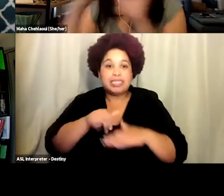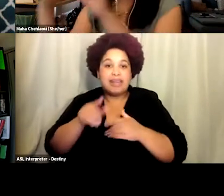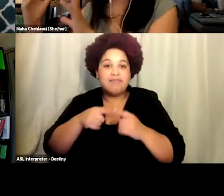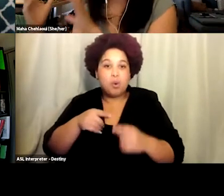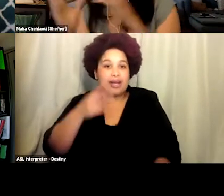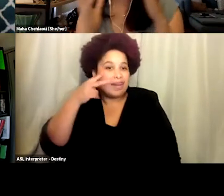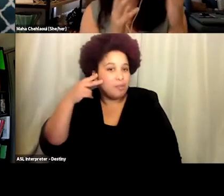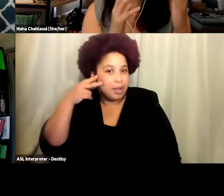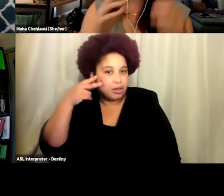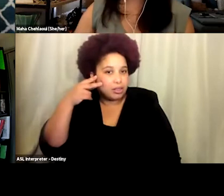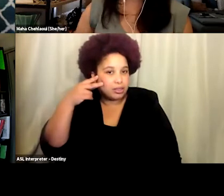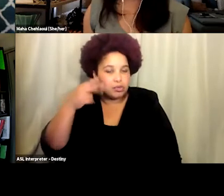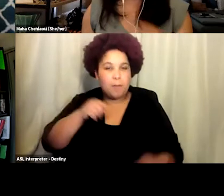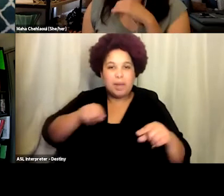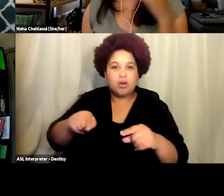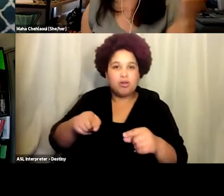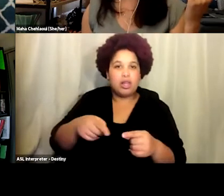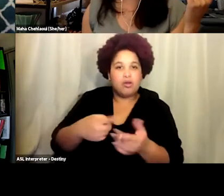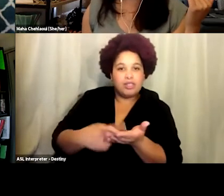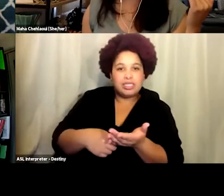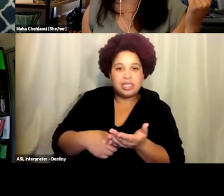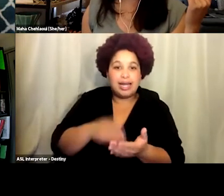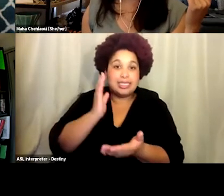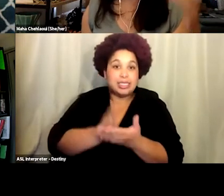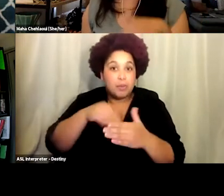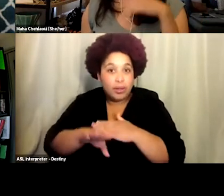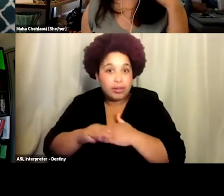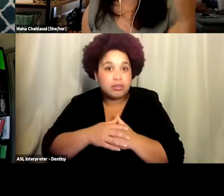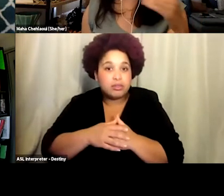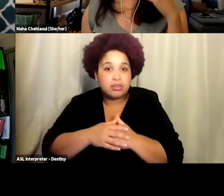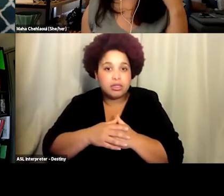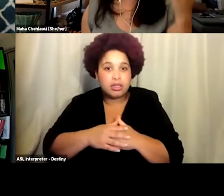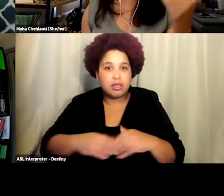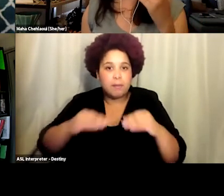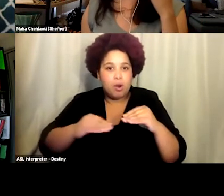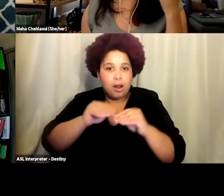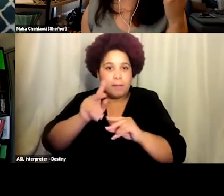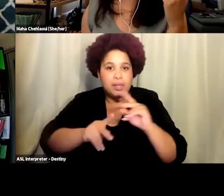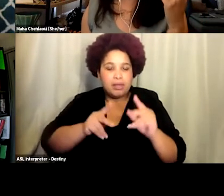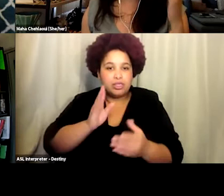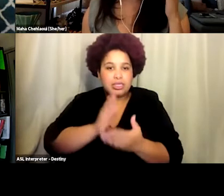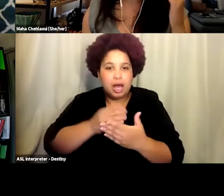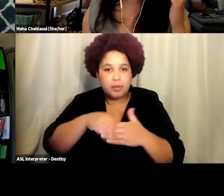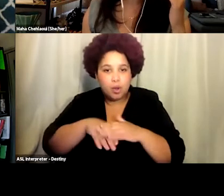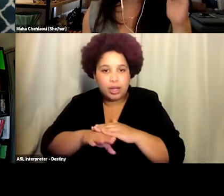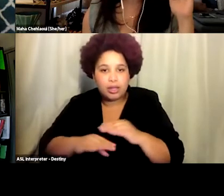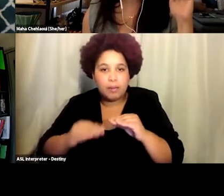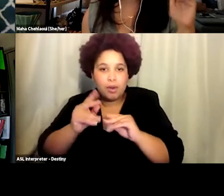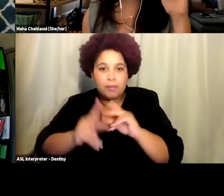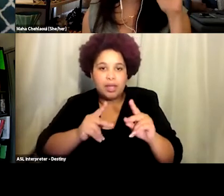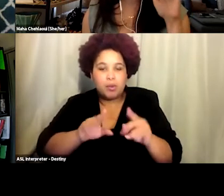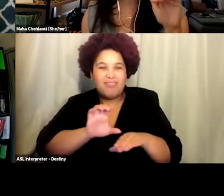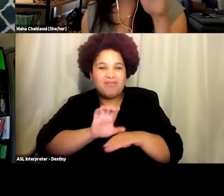we'll use a parallel conversation to make the point. I stopped going in. The more that people stopped going in, the more people